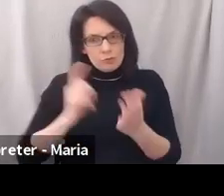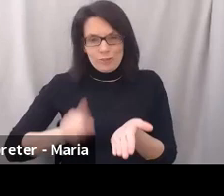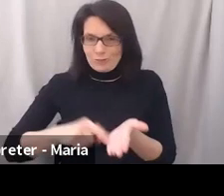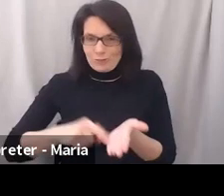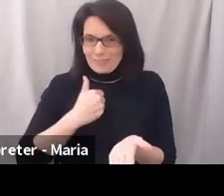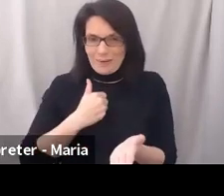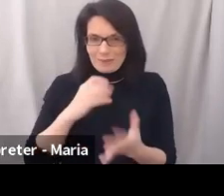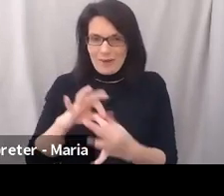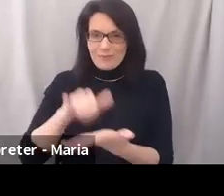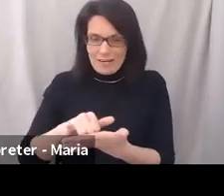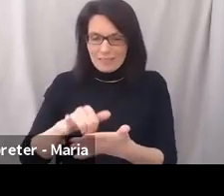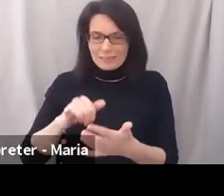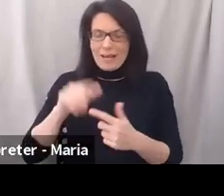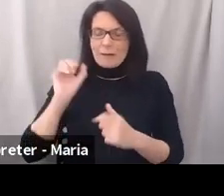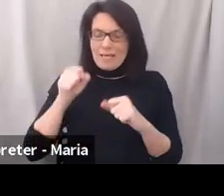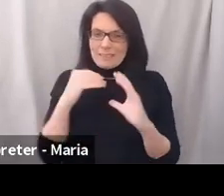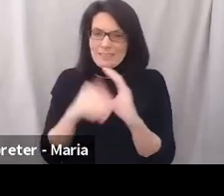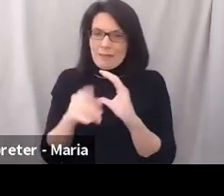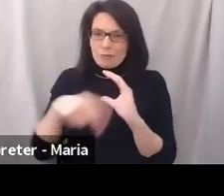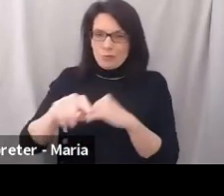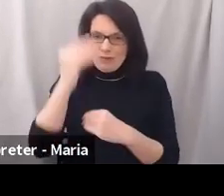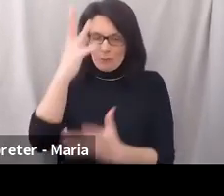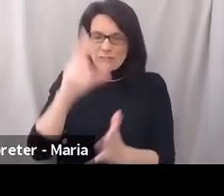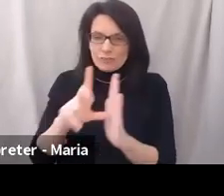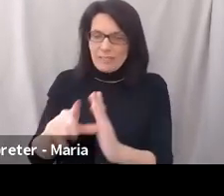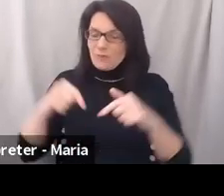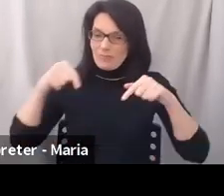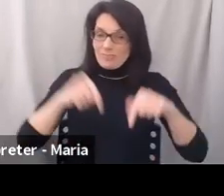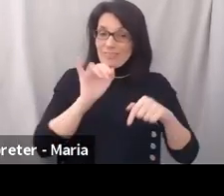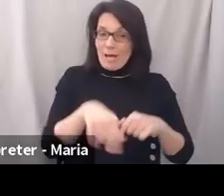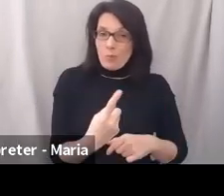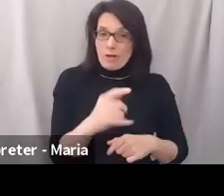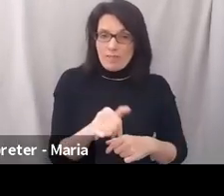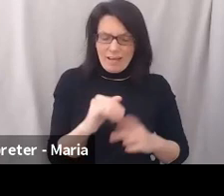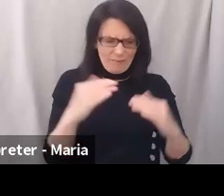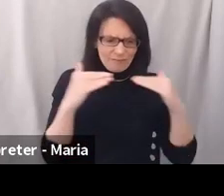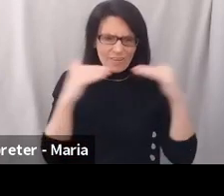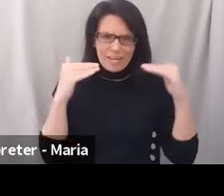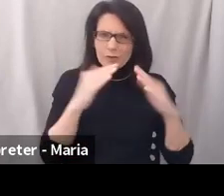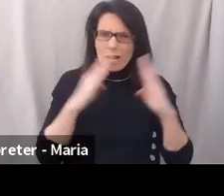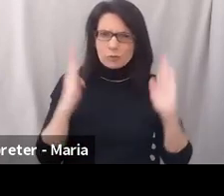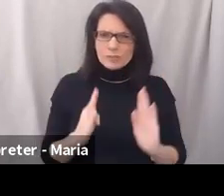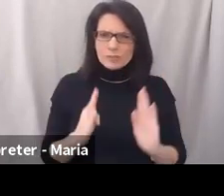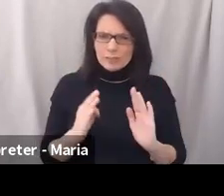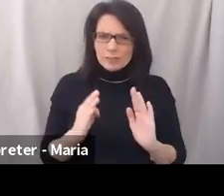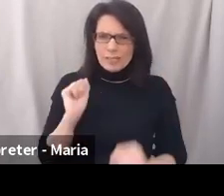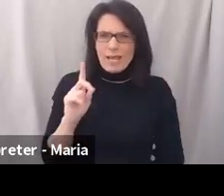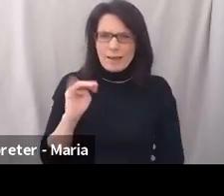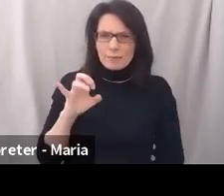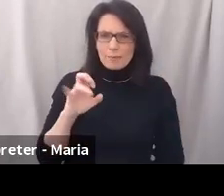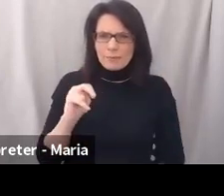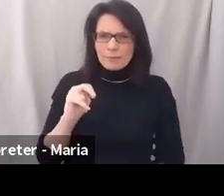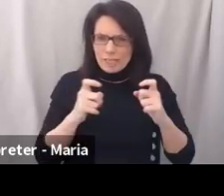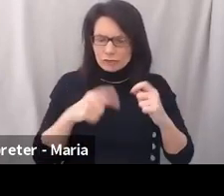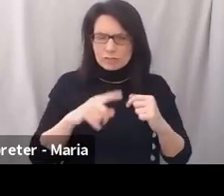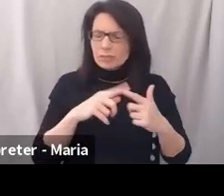information. I haven't used this loan process. Definitely will do some information on the